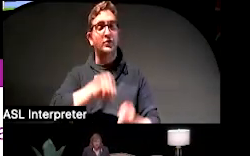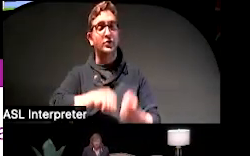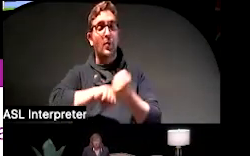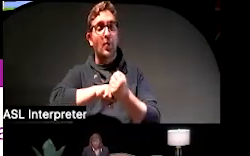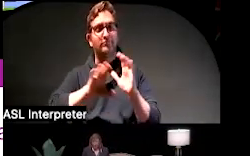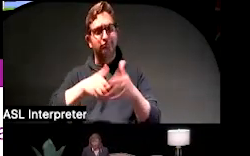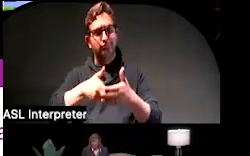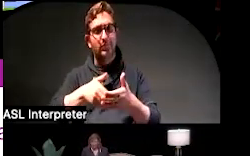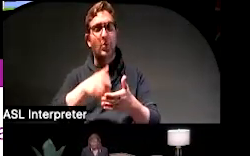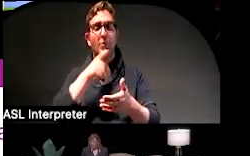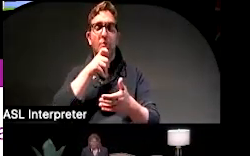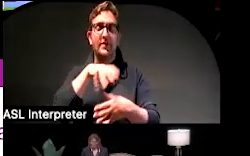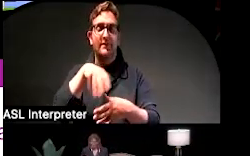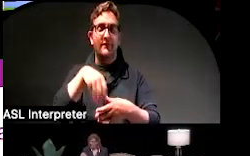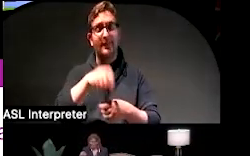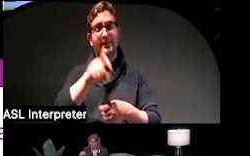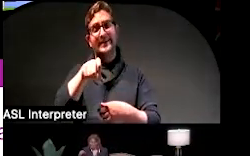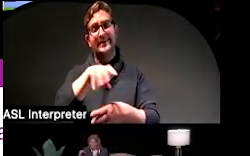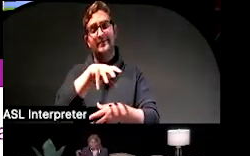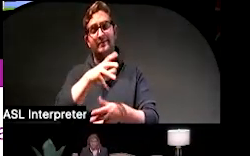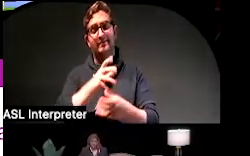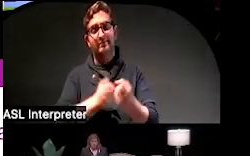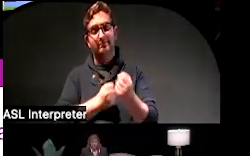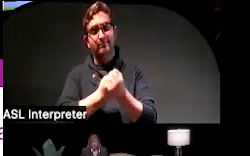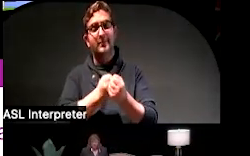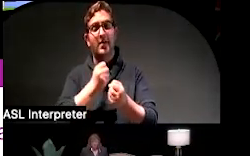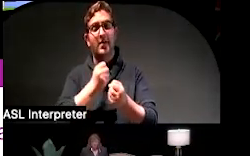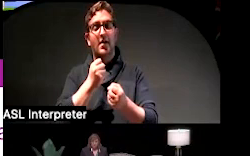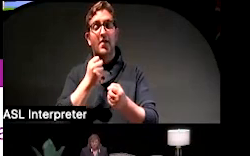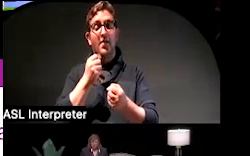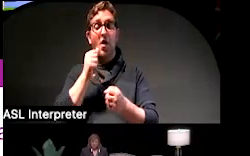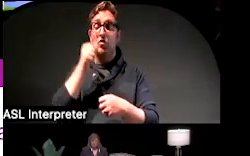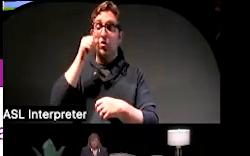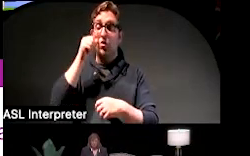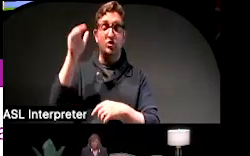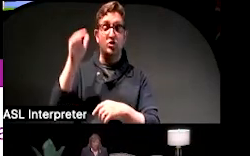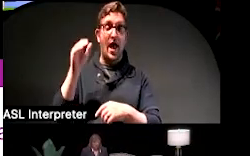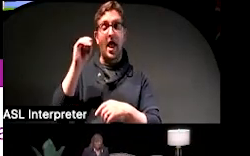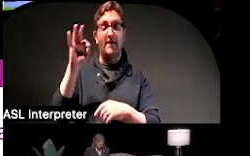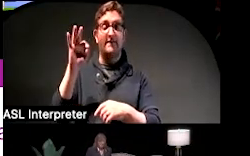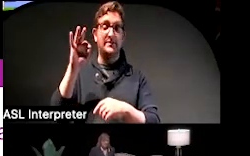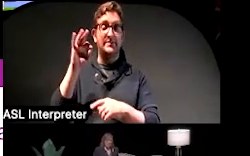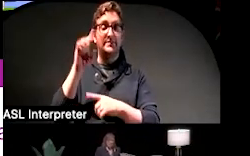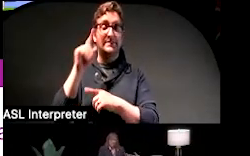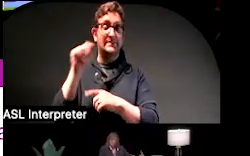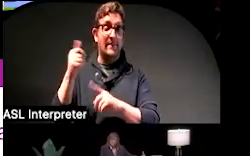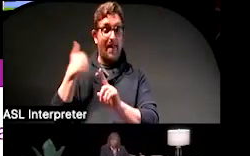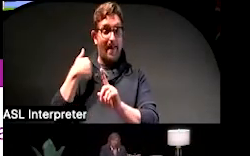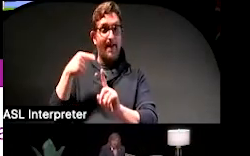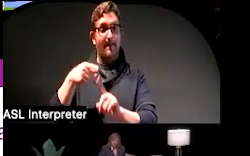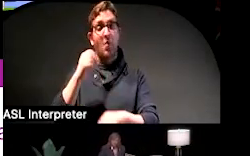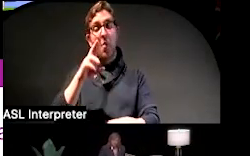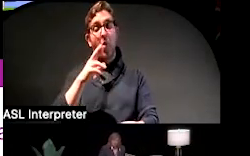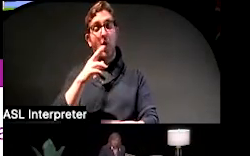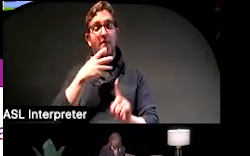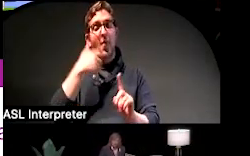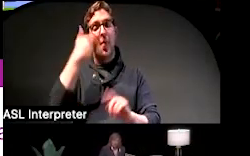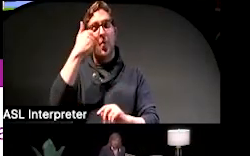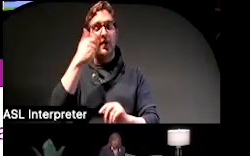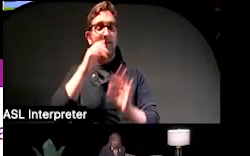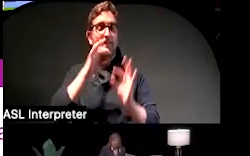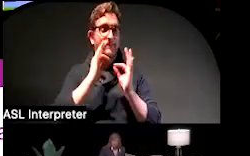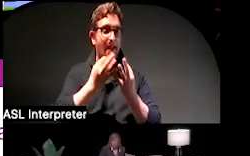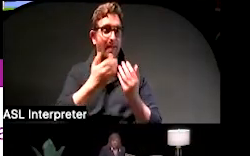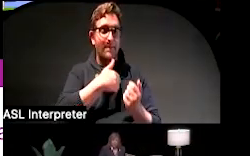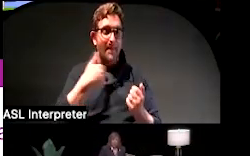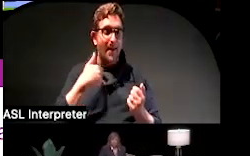to be part of the adult child with a disability circle of support, the aging family member circle